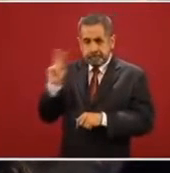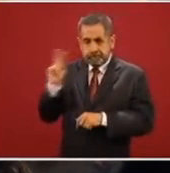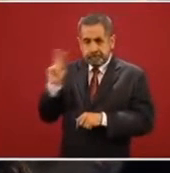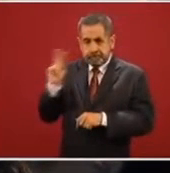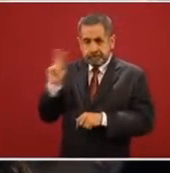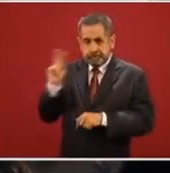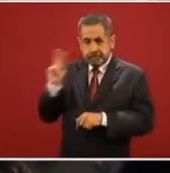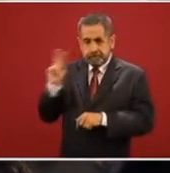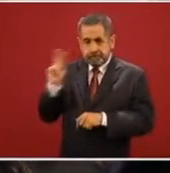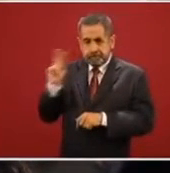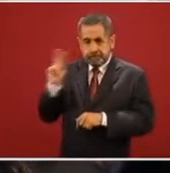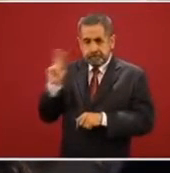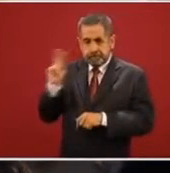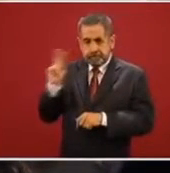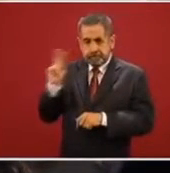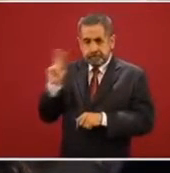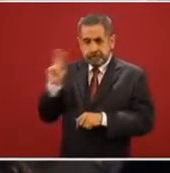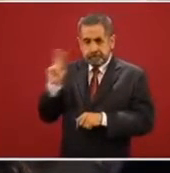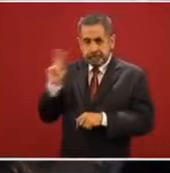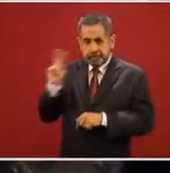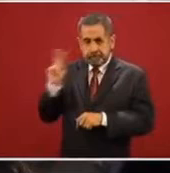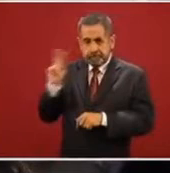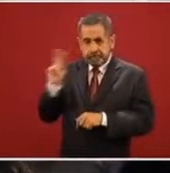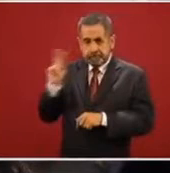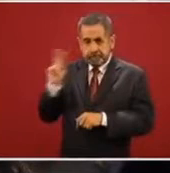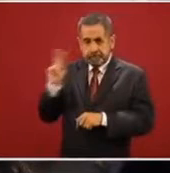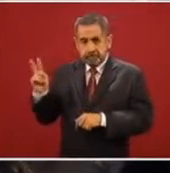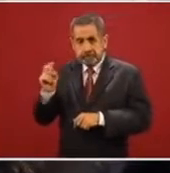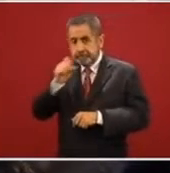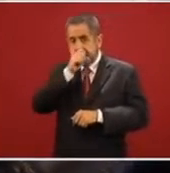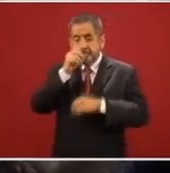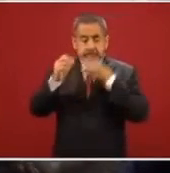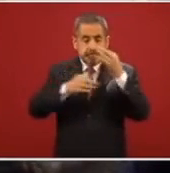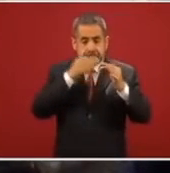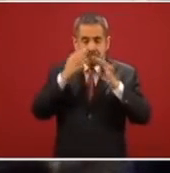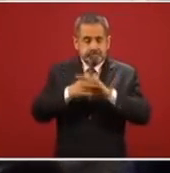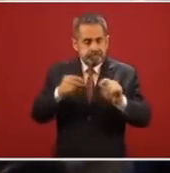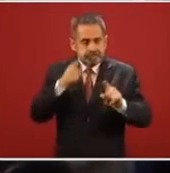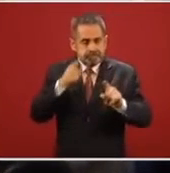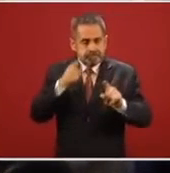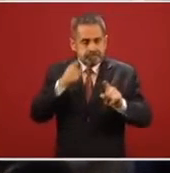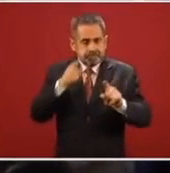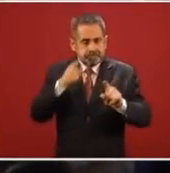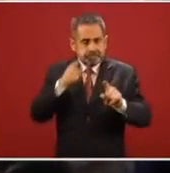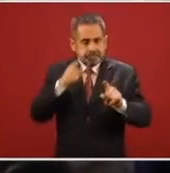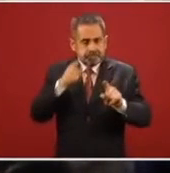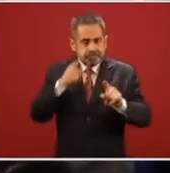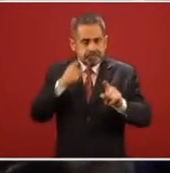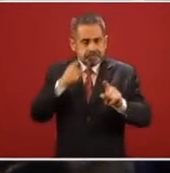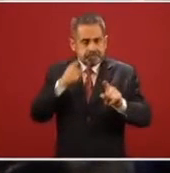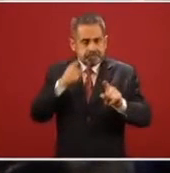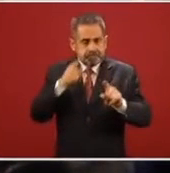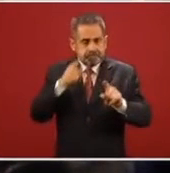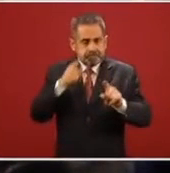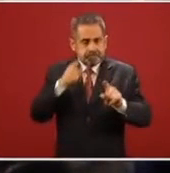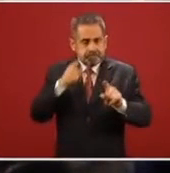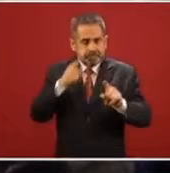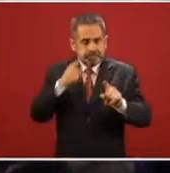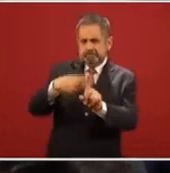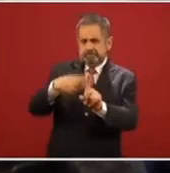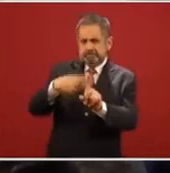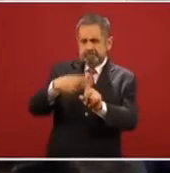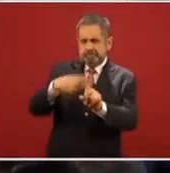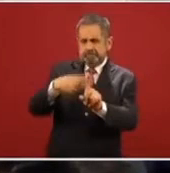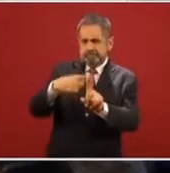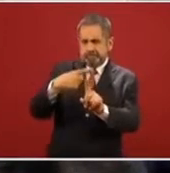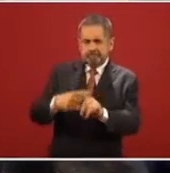que nos I am going to share with you this news, parece positiva which appears to us to be positive,